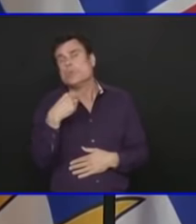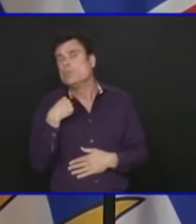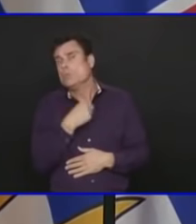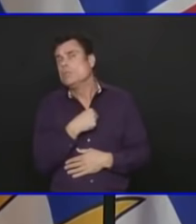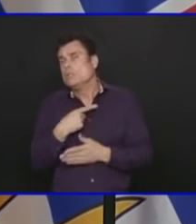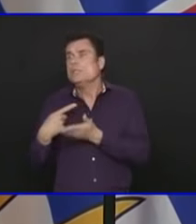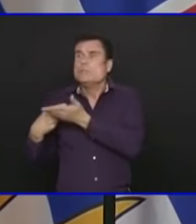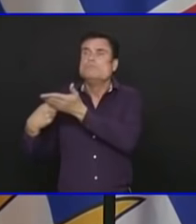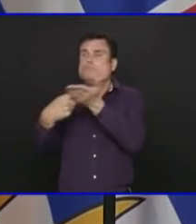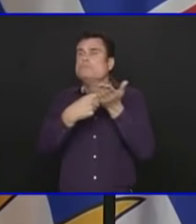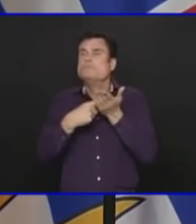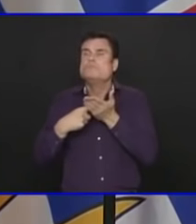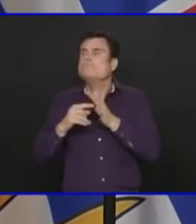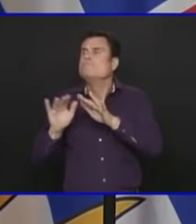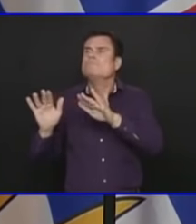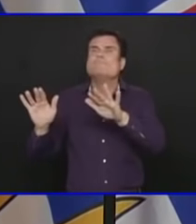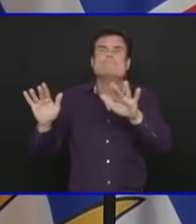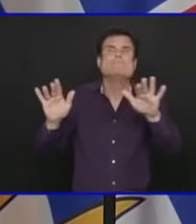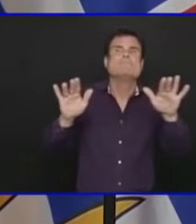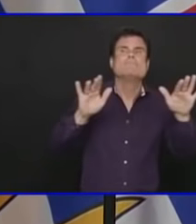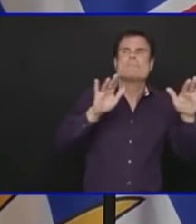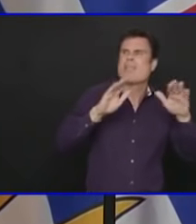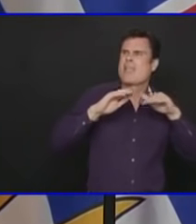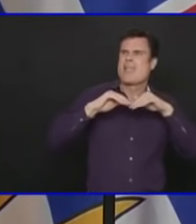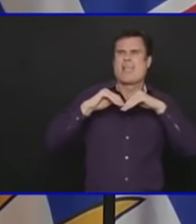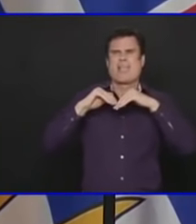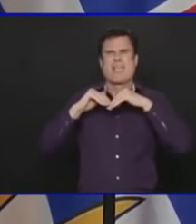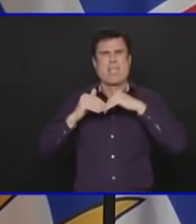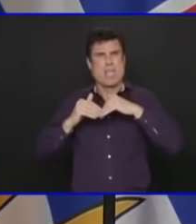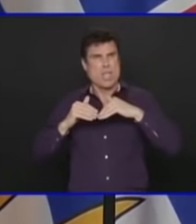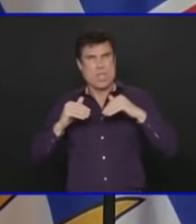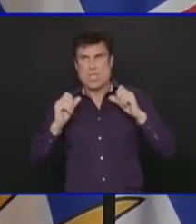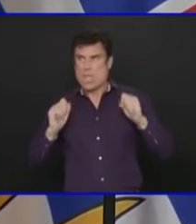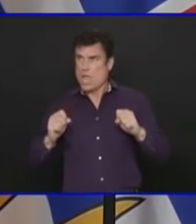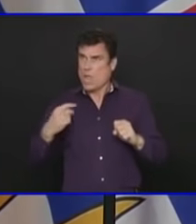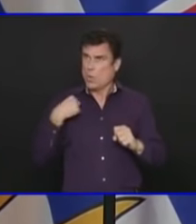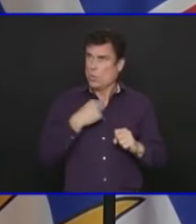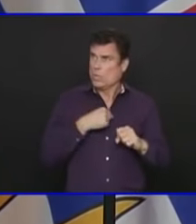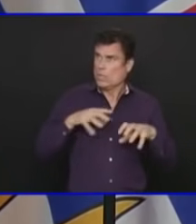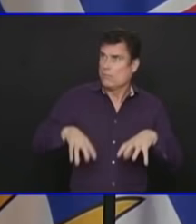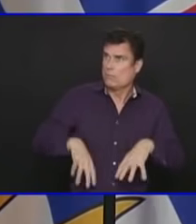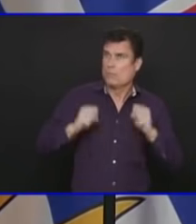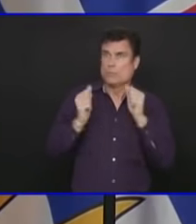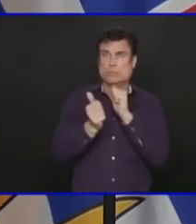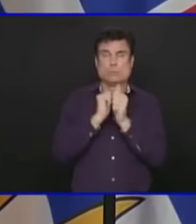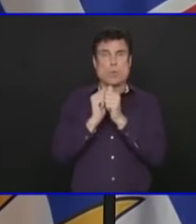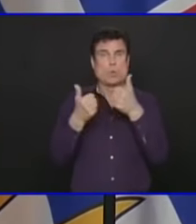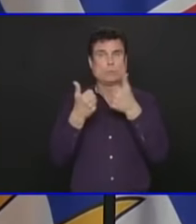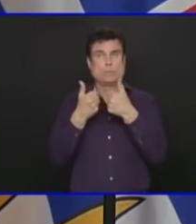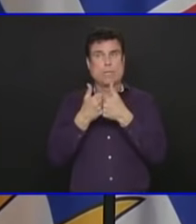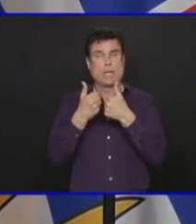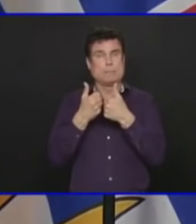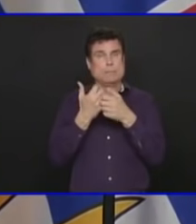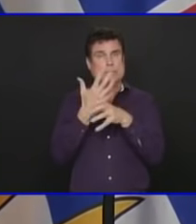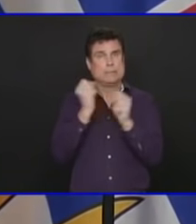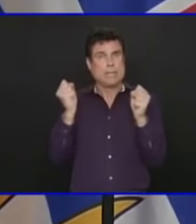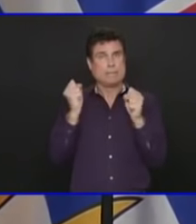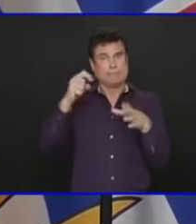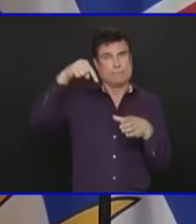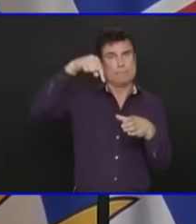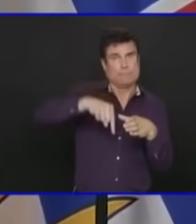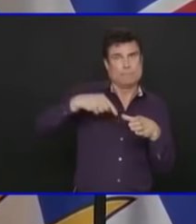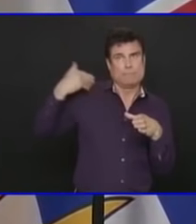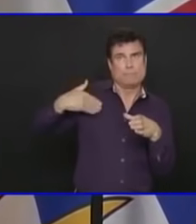season, the soccer seasons finishing, and there are ways that we can do it safely. So I think it's